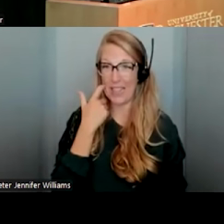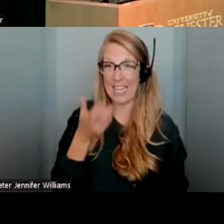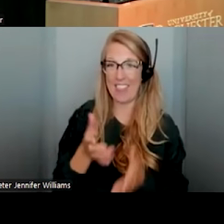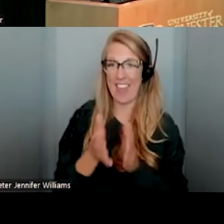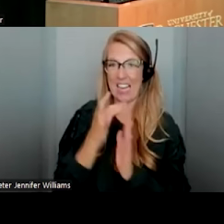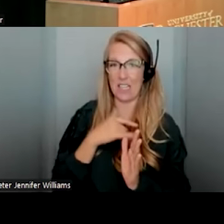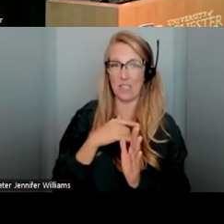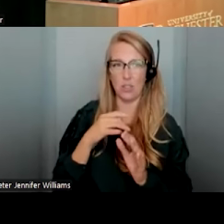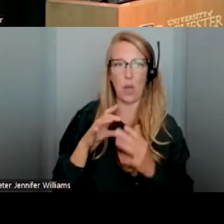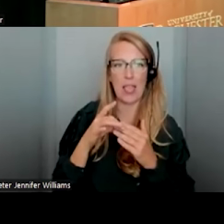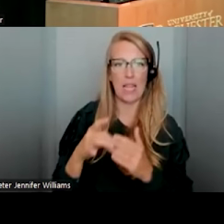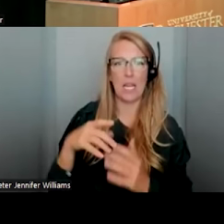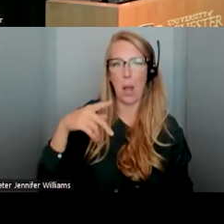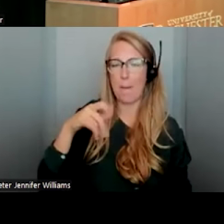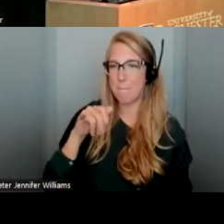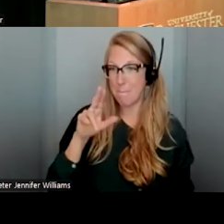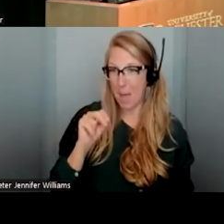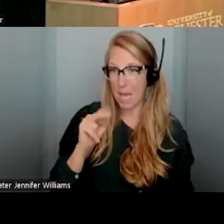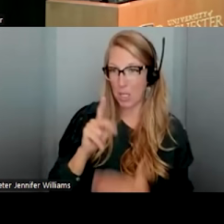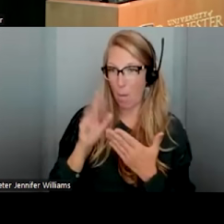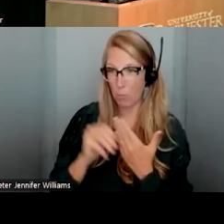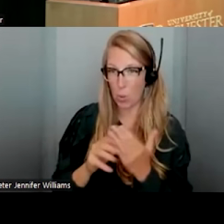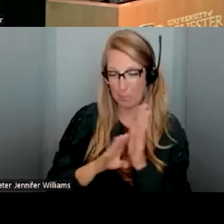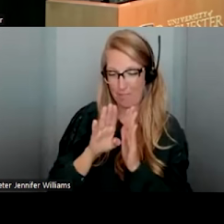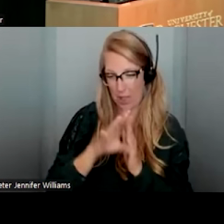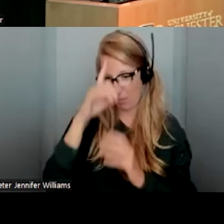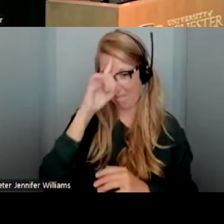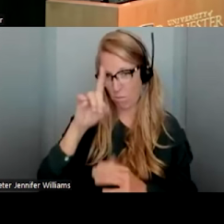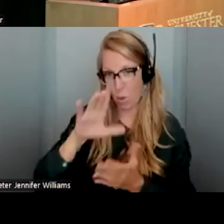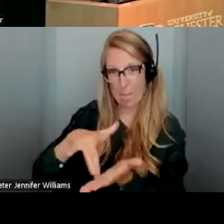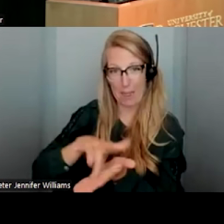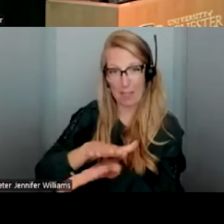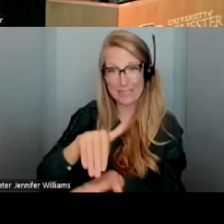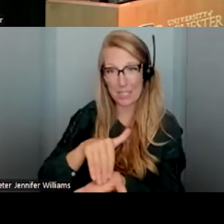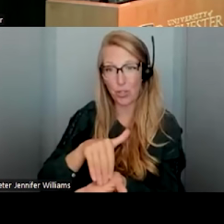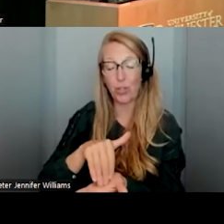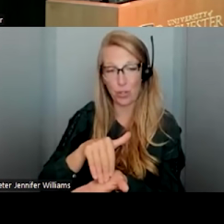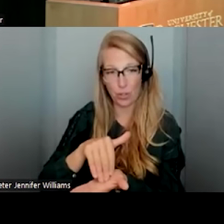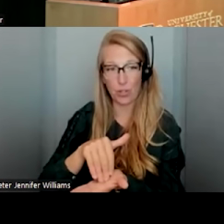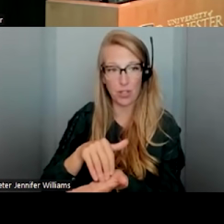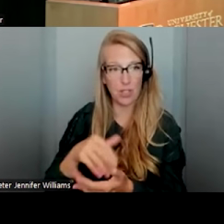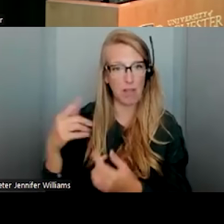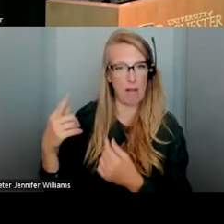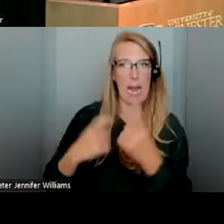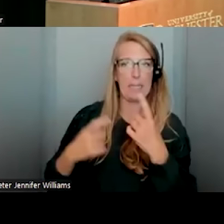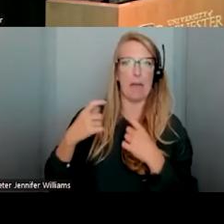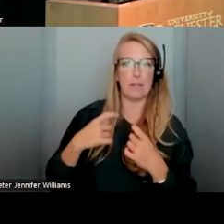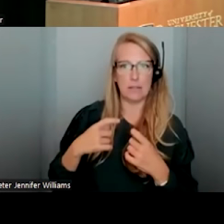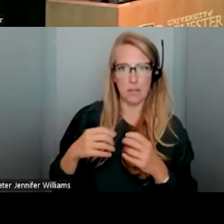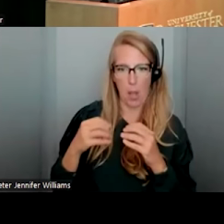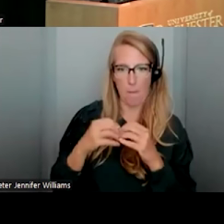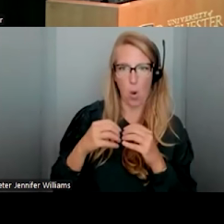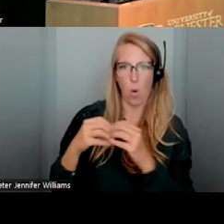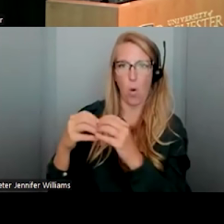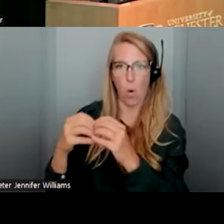pain program development for the medical center. We are asked to really consider just really like thinking about how